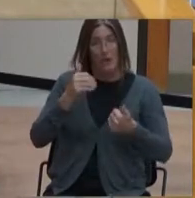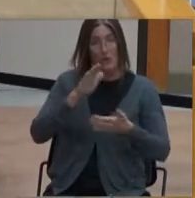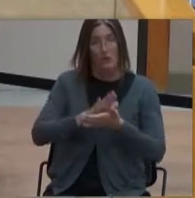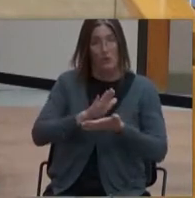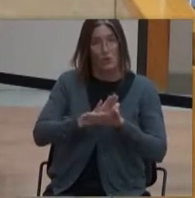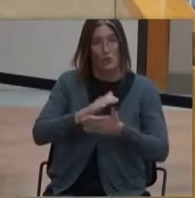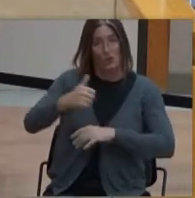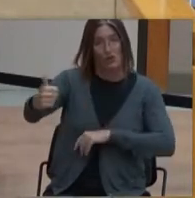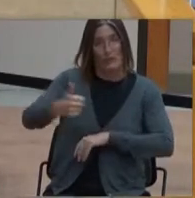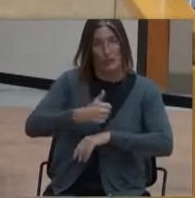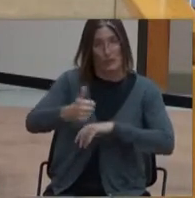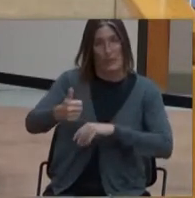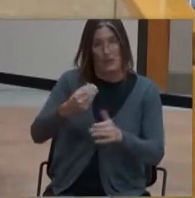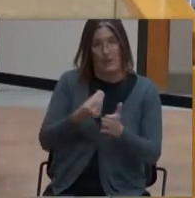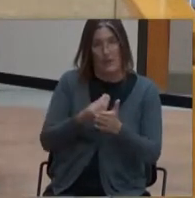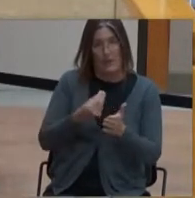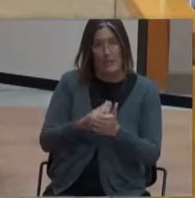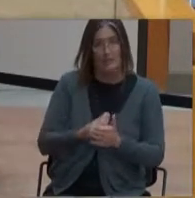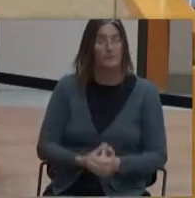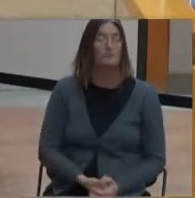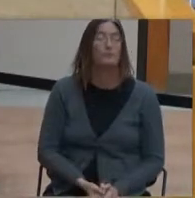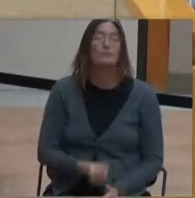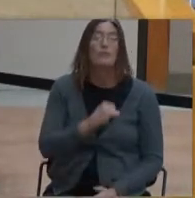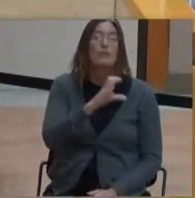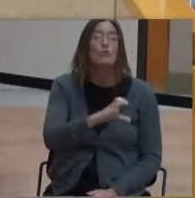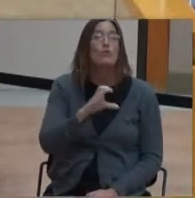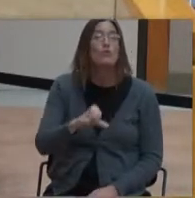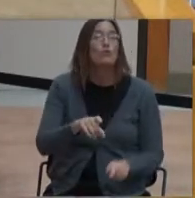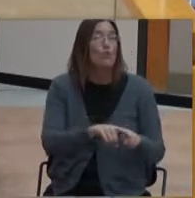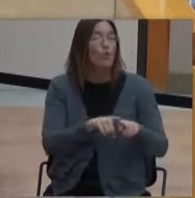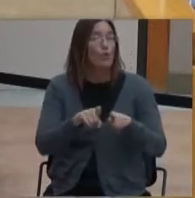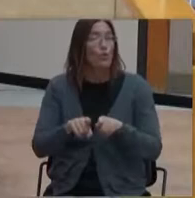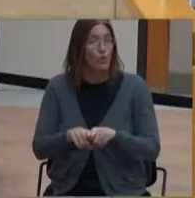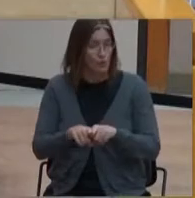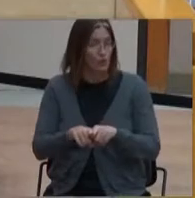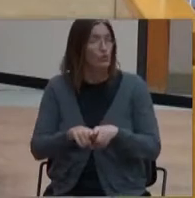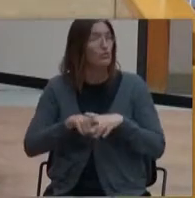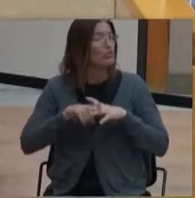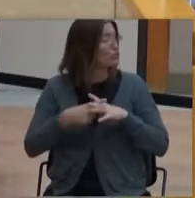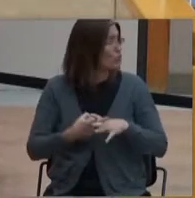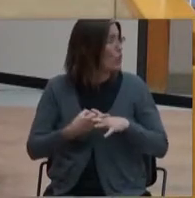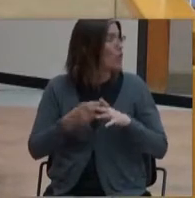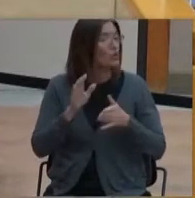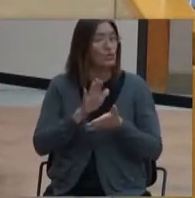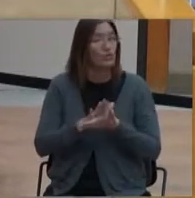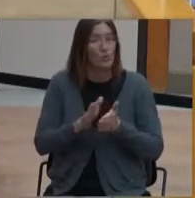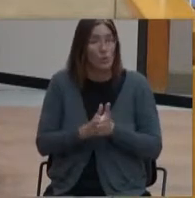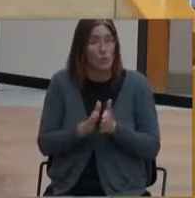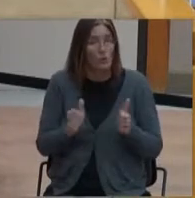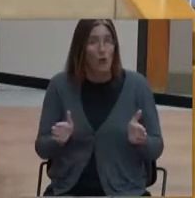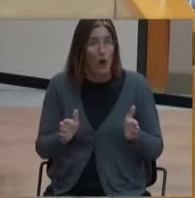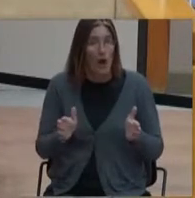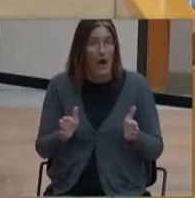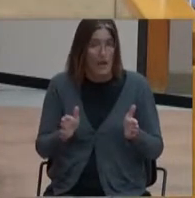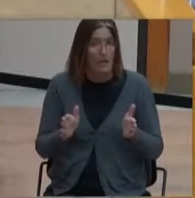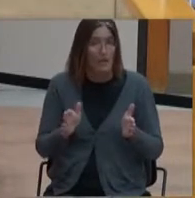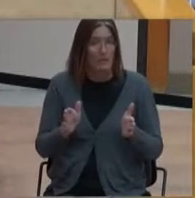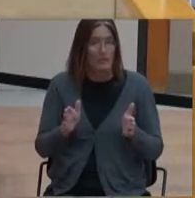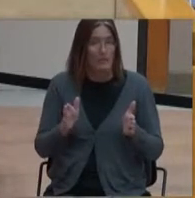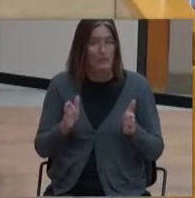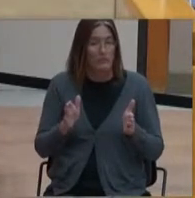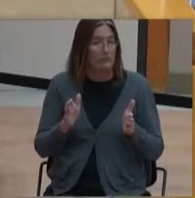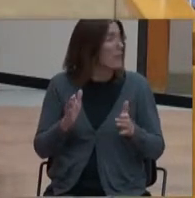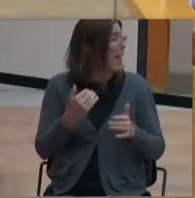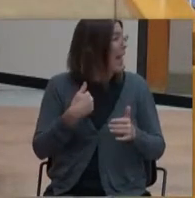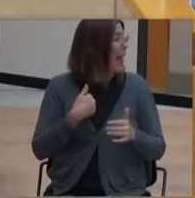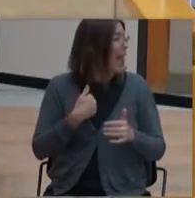funding. Chavez has also taken steps to start a school-wide student badge program by wearing an ID badge lanyard like